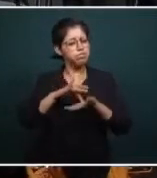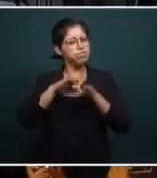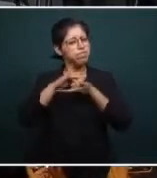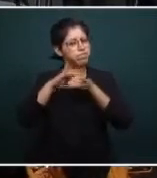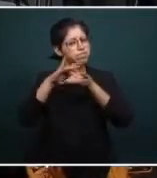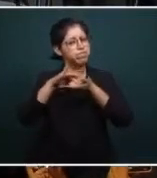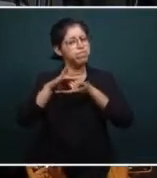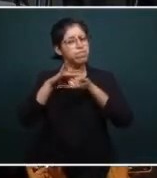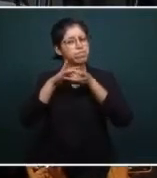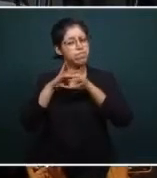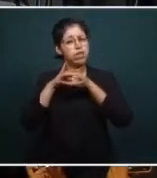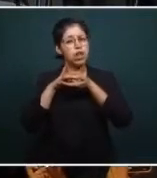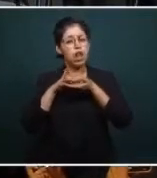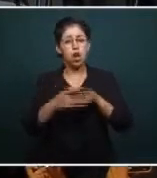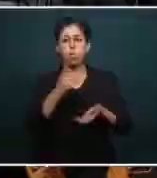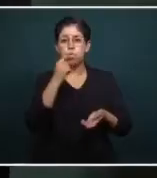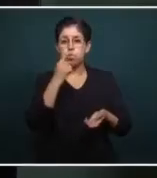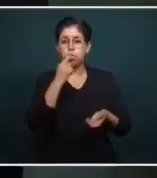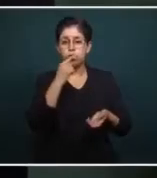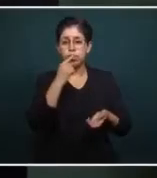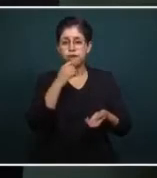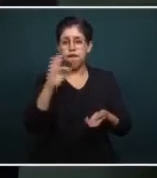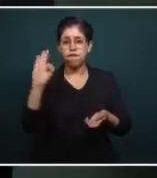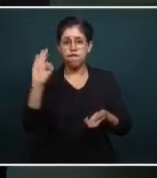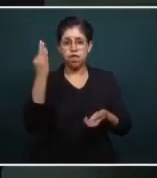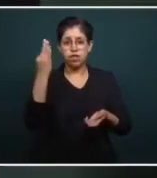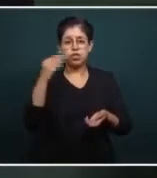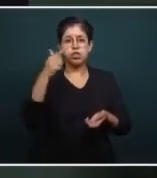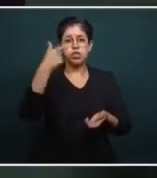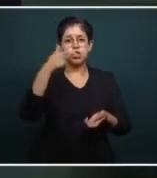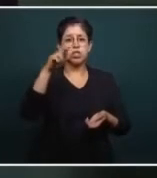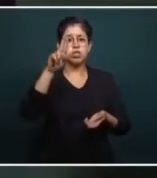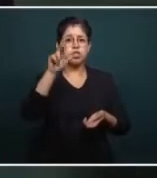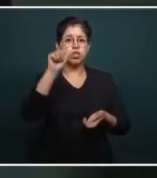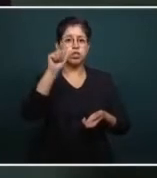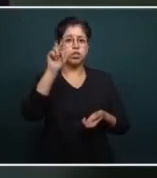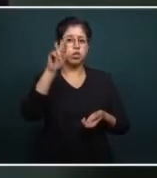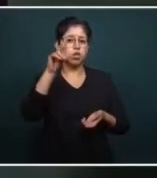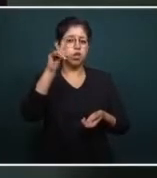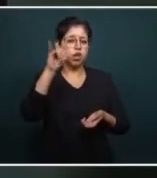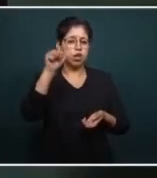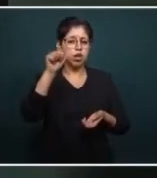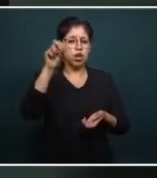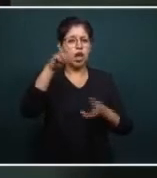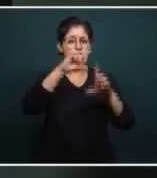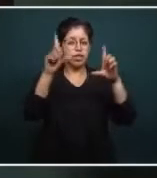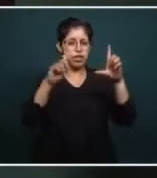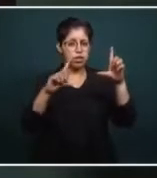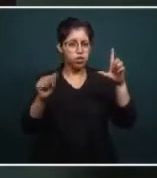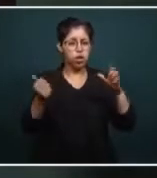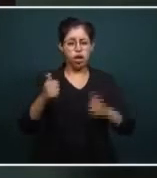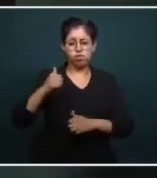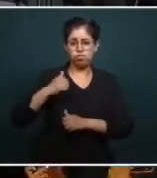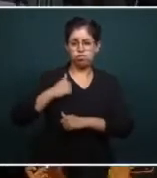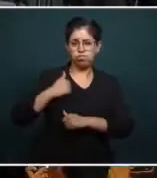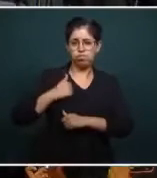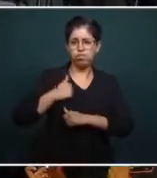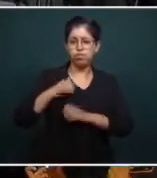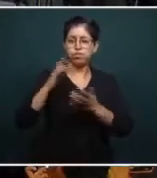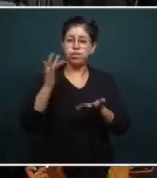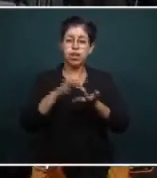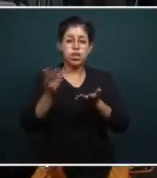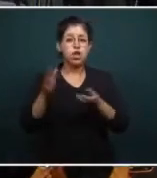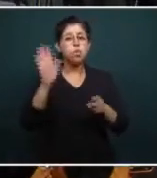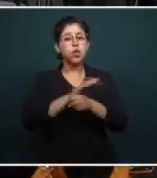say to the president that they're thankful for the presence of the National Guard and the Marines, where we